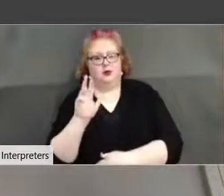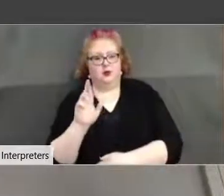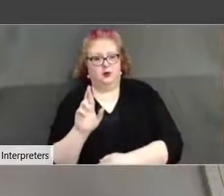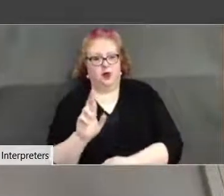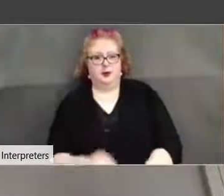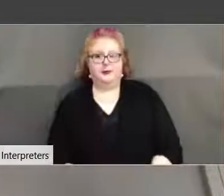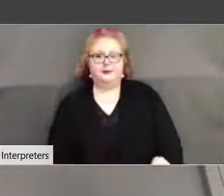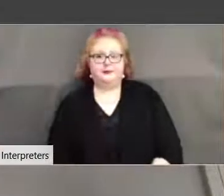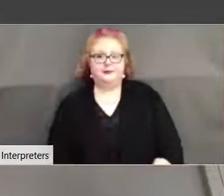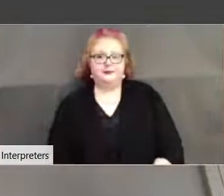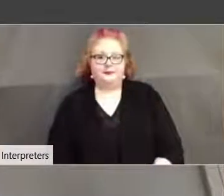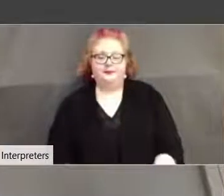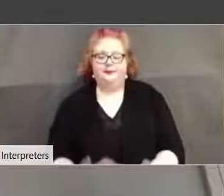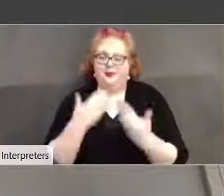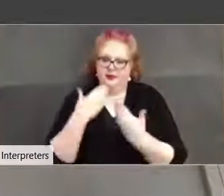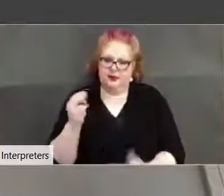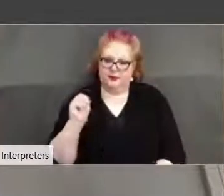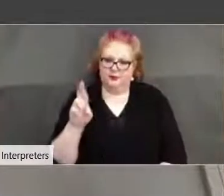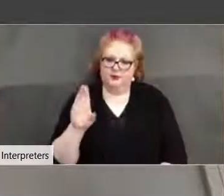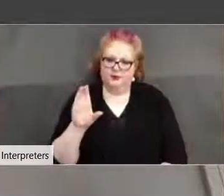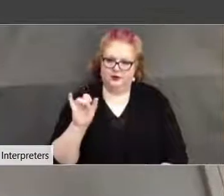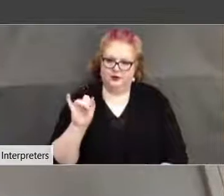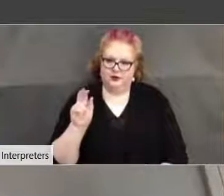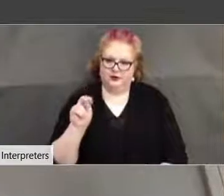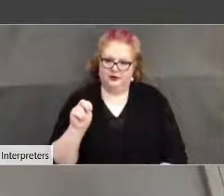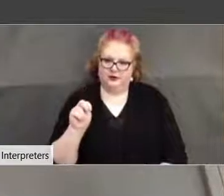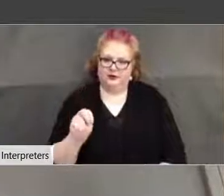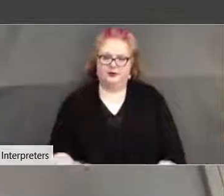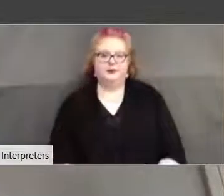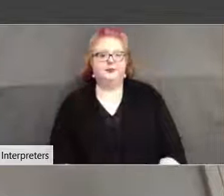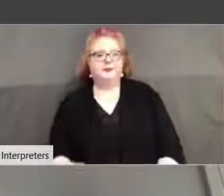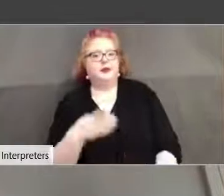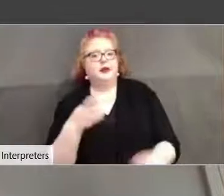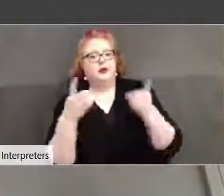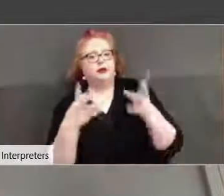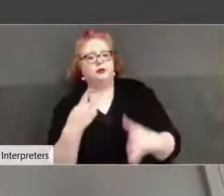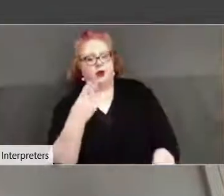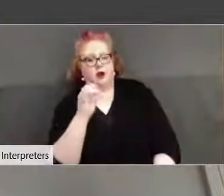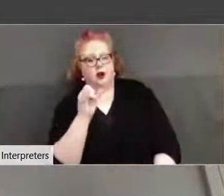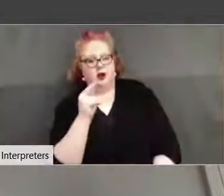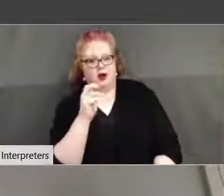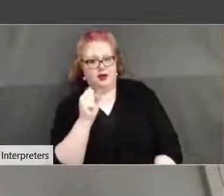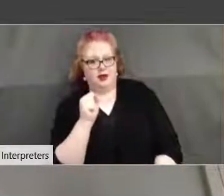Thank you, Mr. Kane. Director Hines?